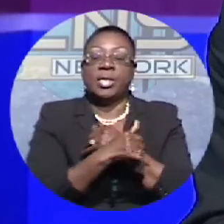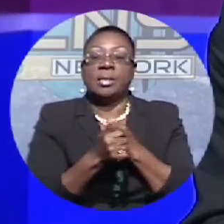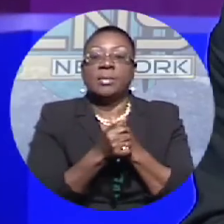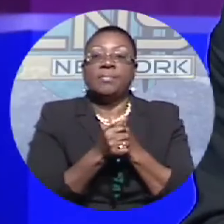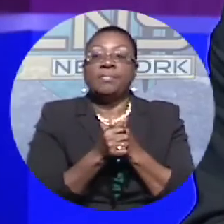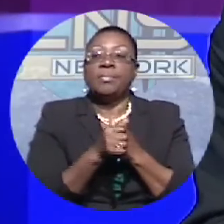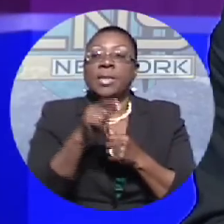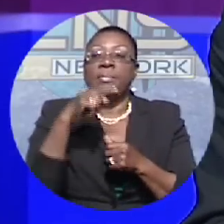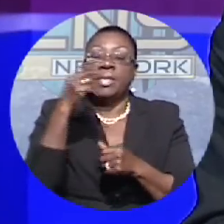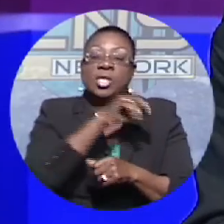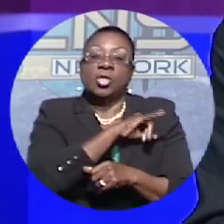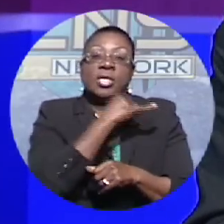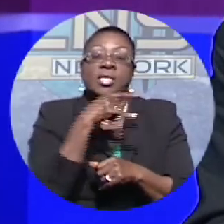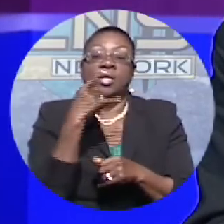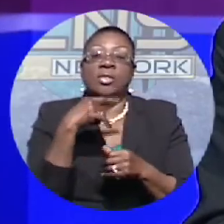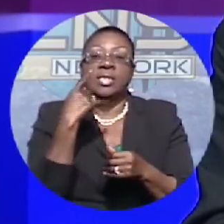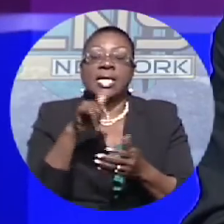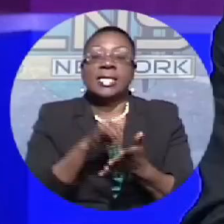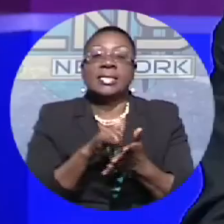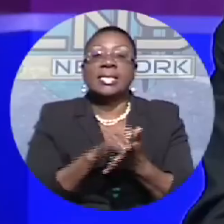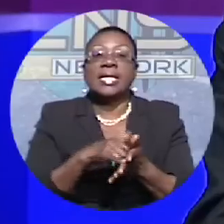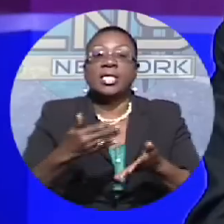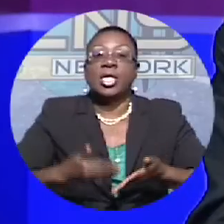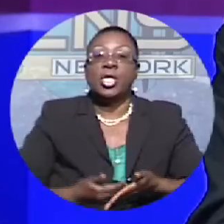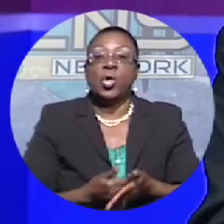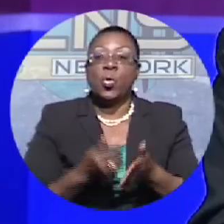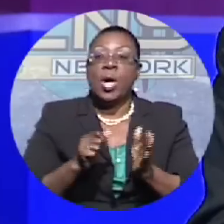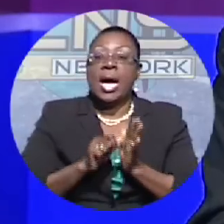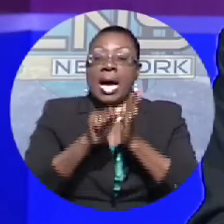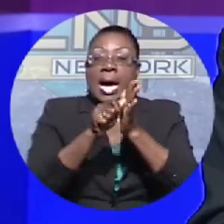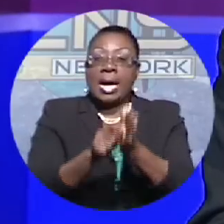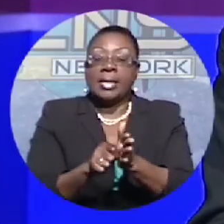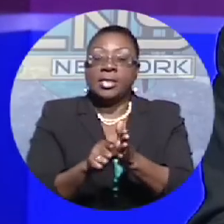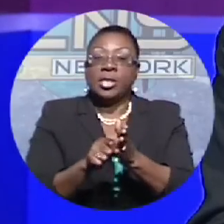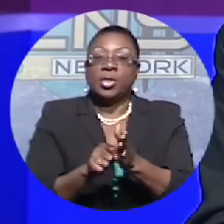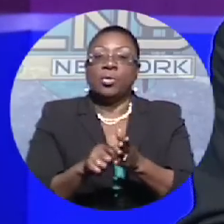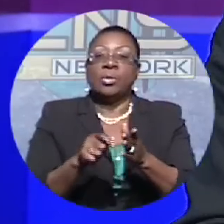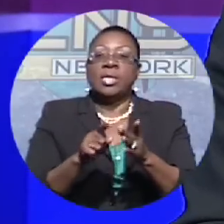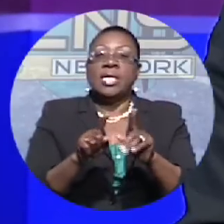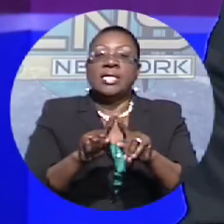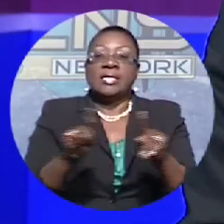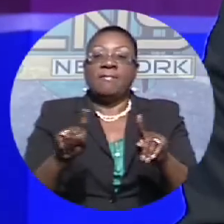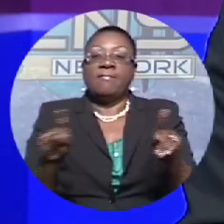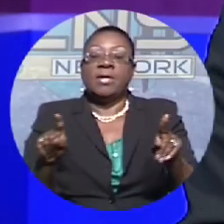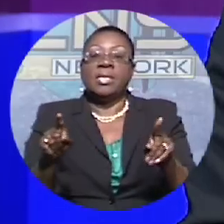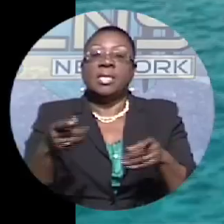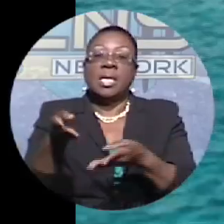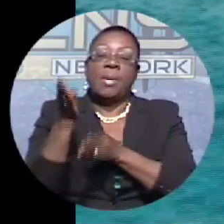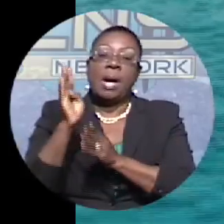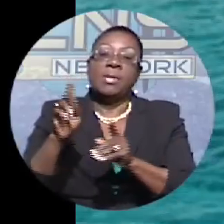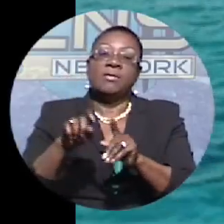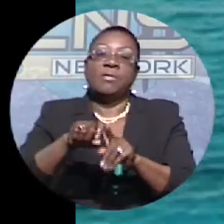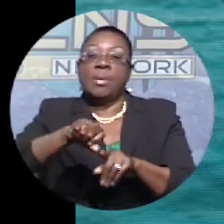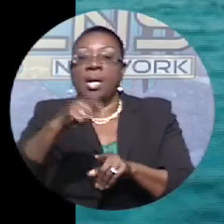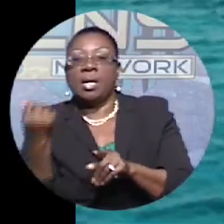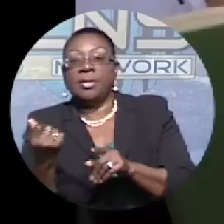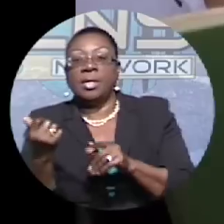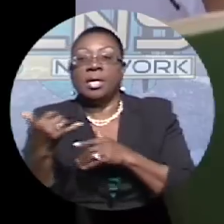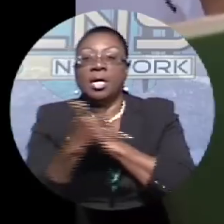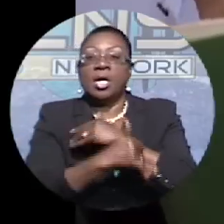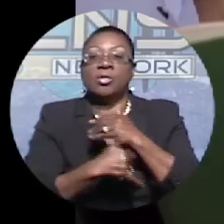critics who claim the new ad doesn't really differentiate the Bahamas from other island nations. It's only a 60-second